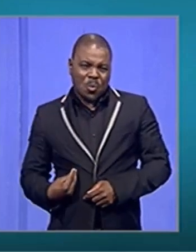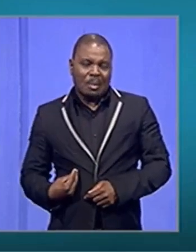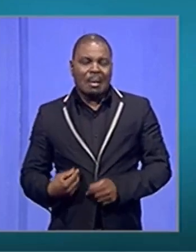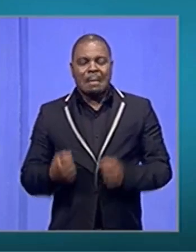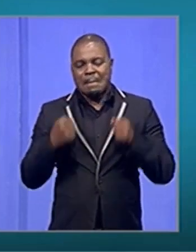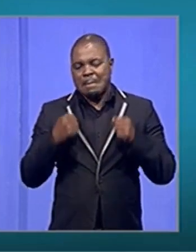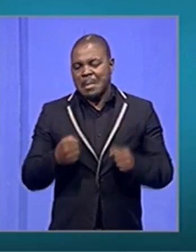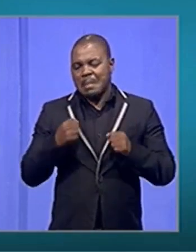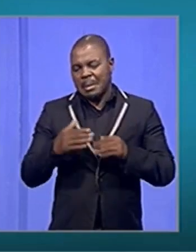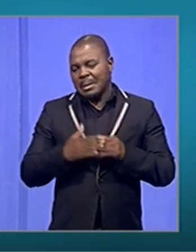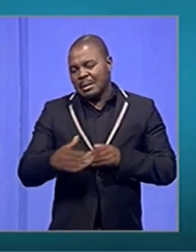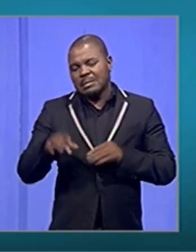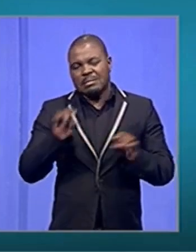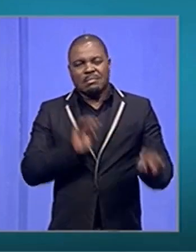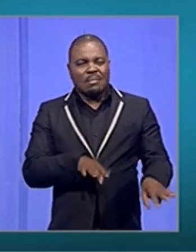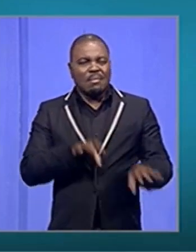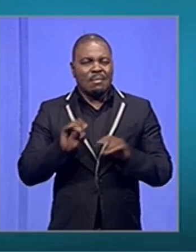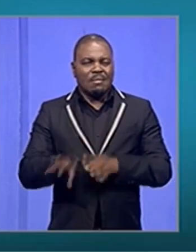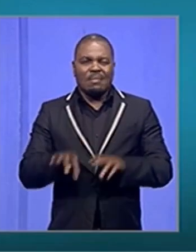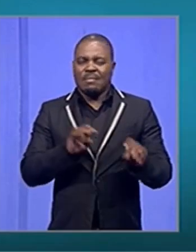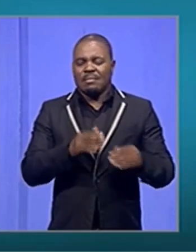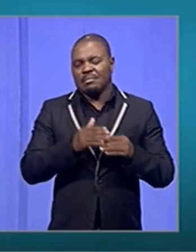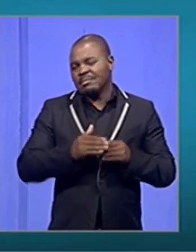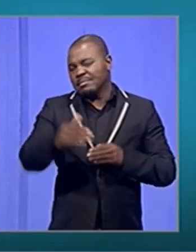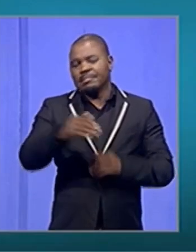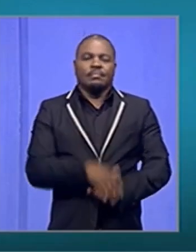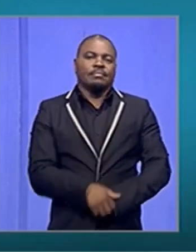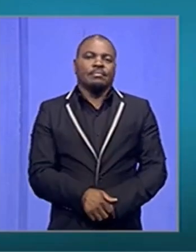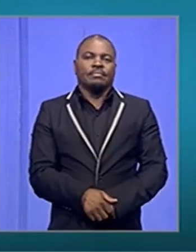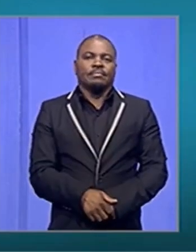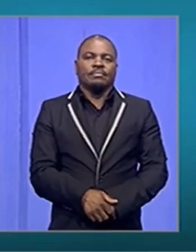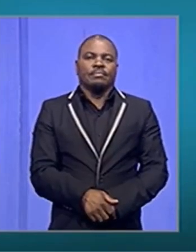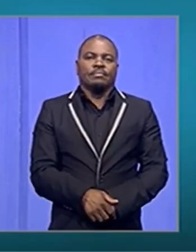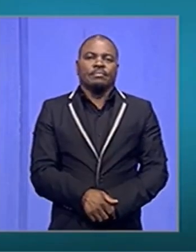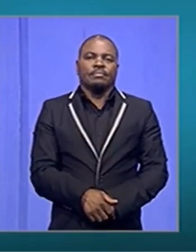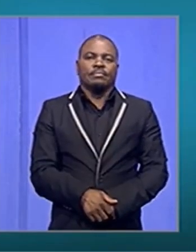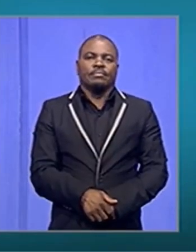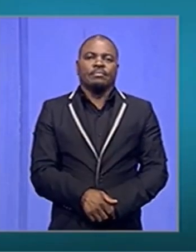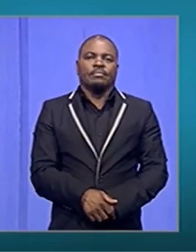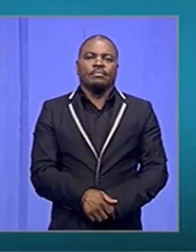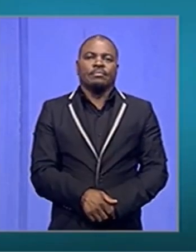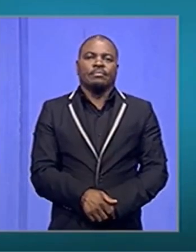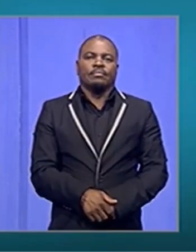tlo tswela pele go janta mme ra sheba ka lekgai.